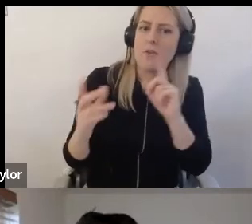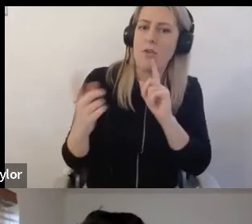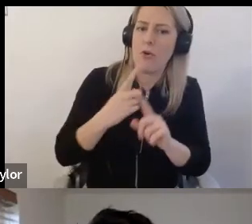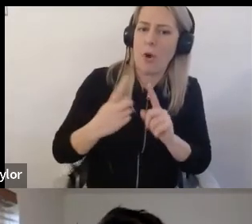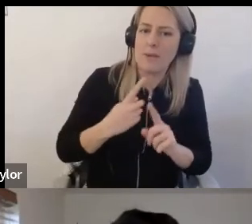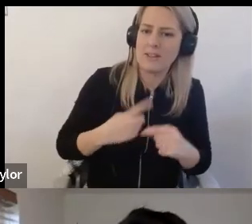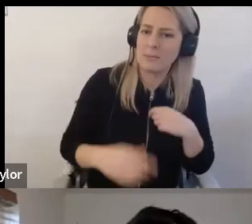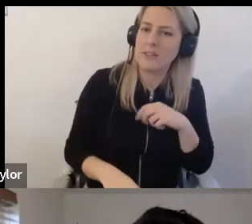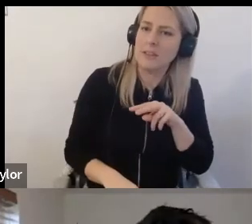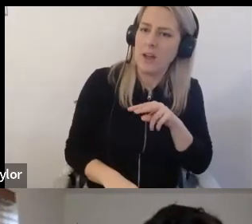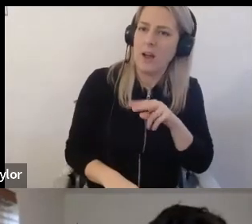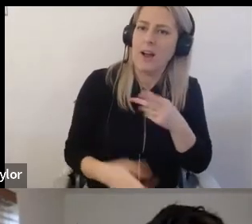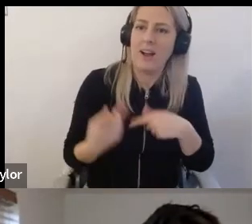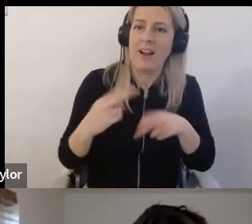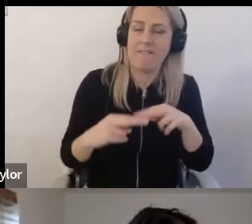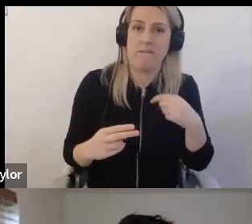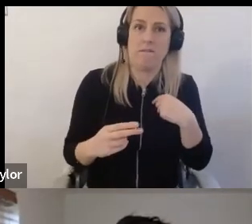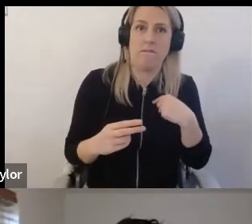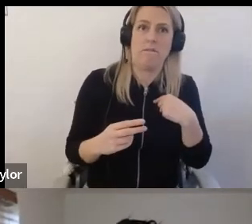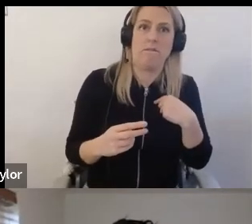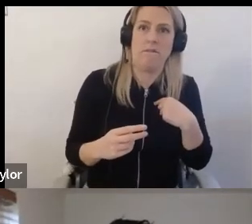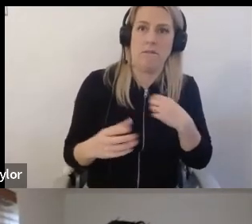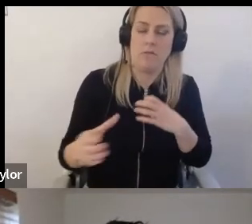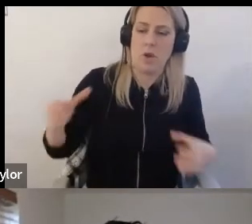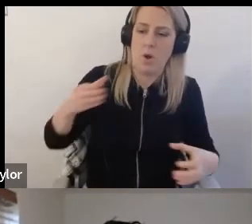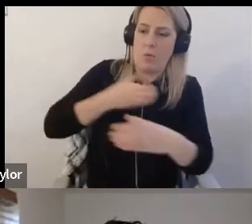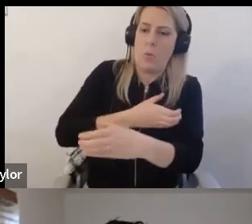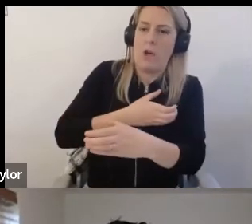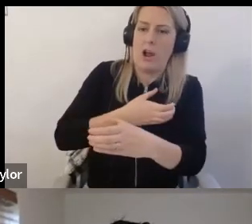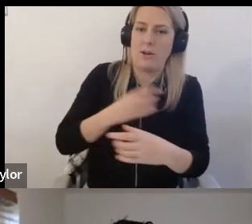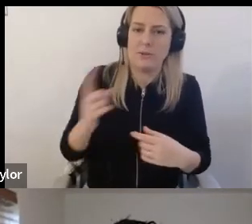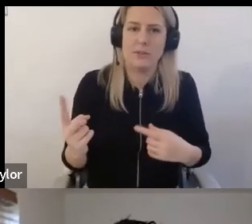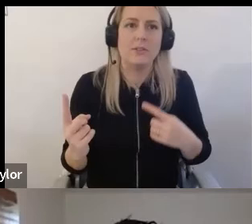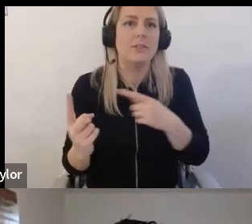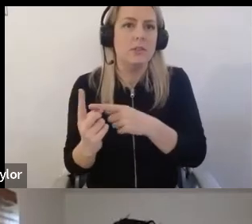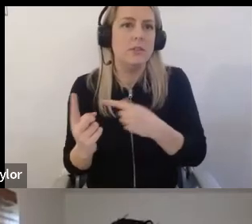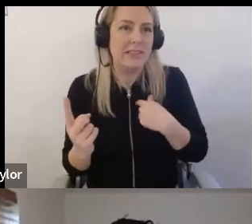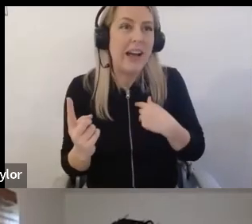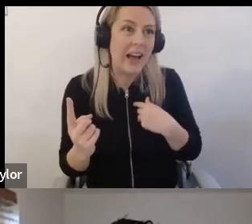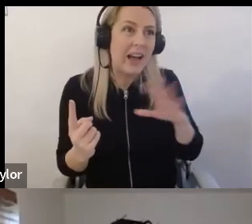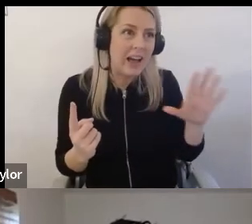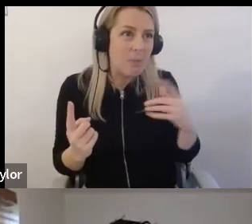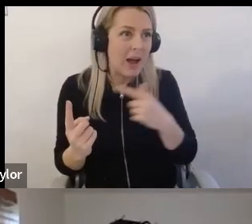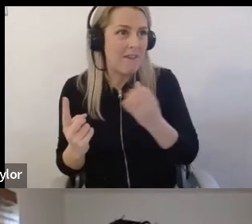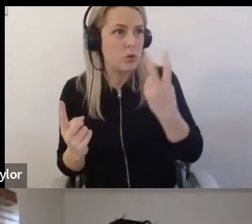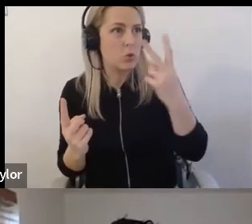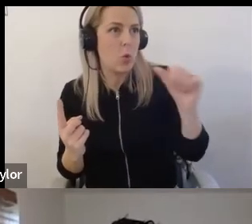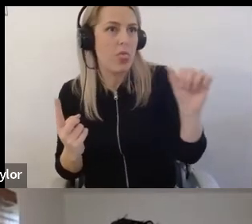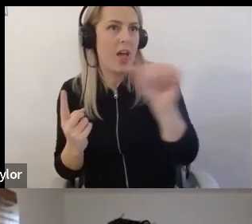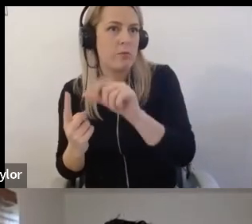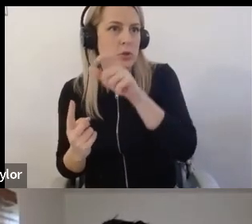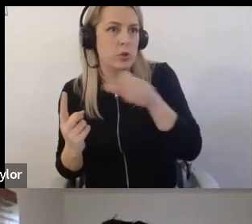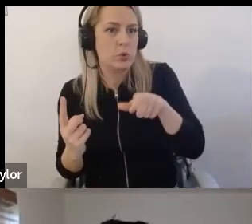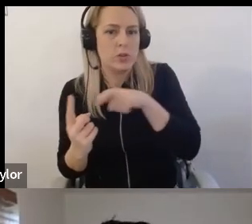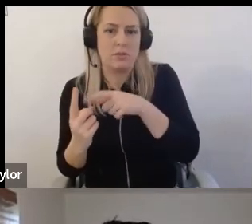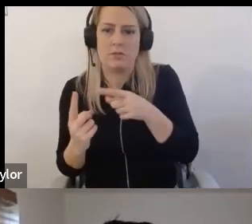and I just heard what I said, I think, okay, that's great. But I'm like, this person is looking at 2,000 students in the school in India. How does that help me? And I